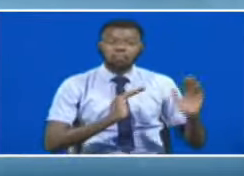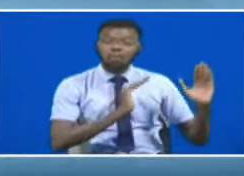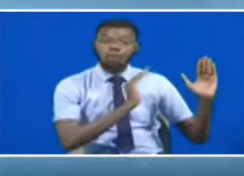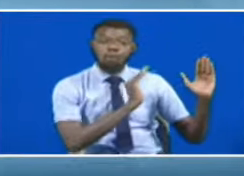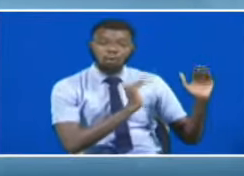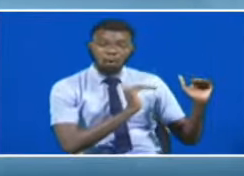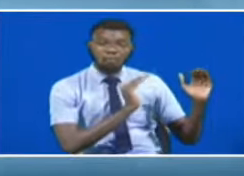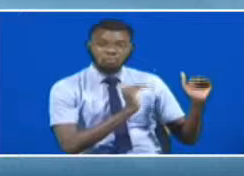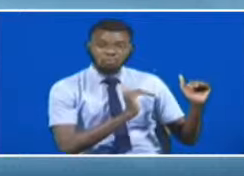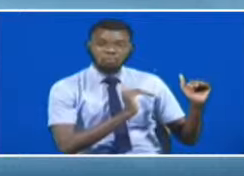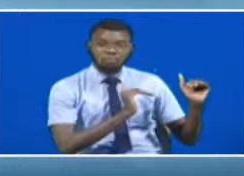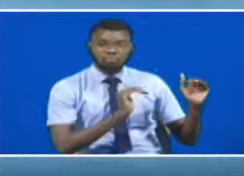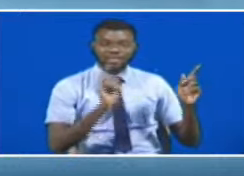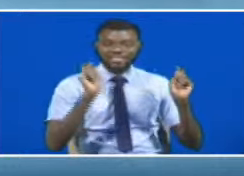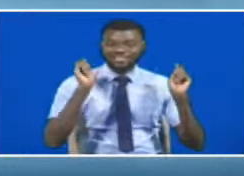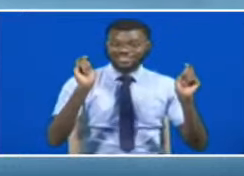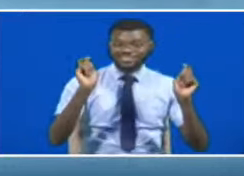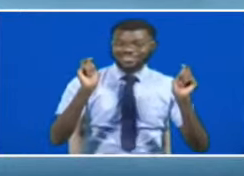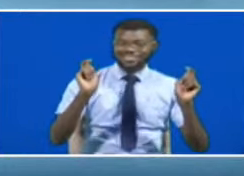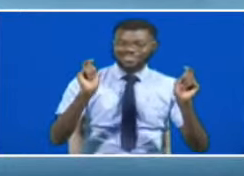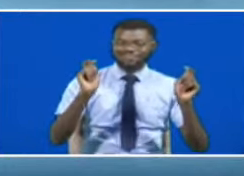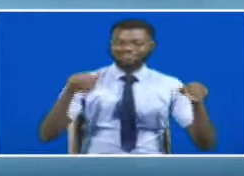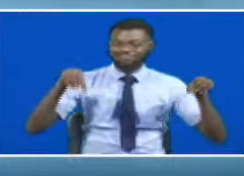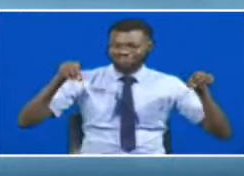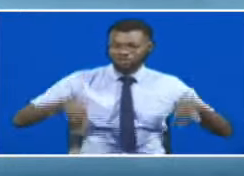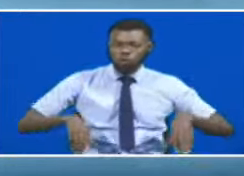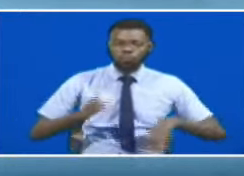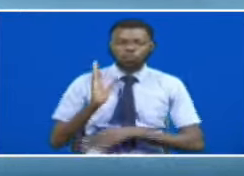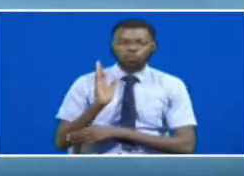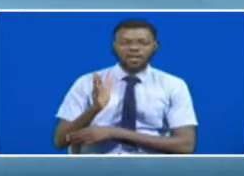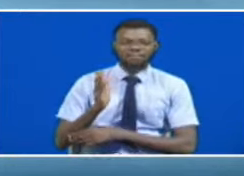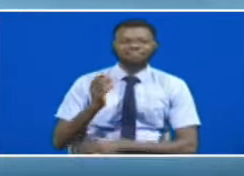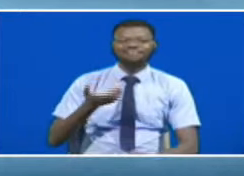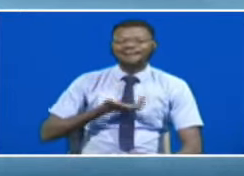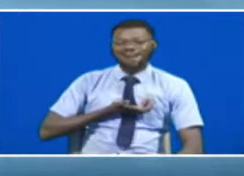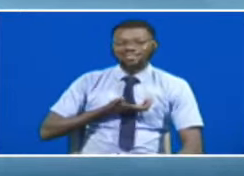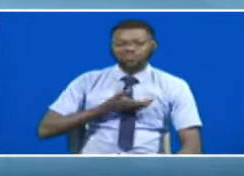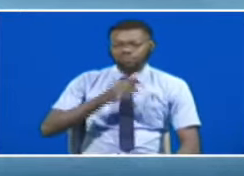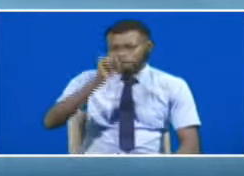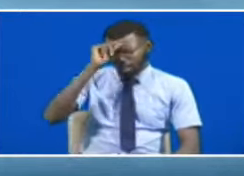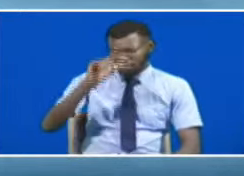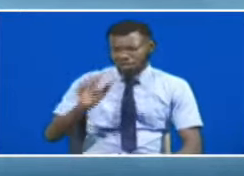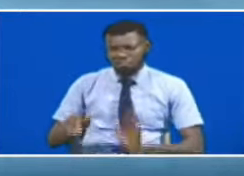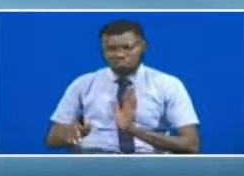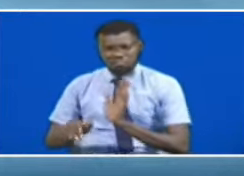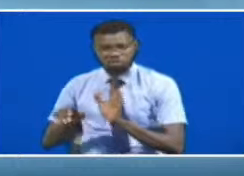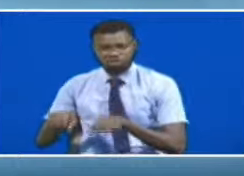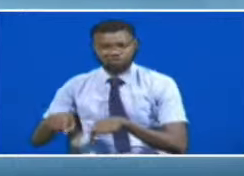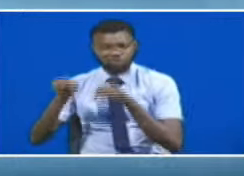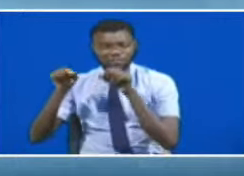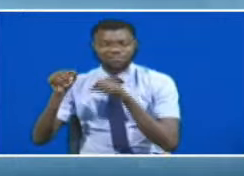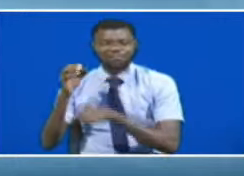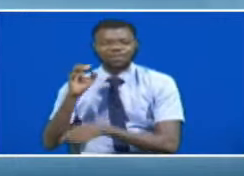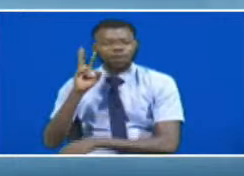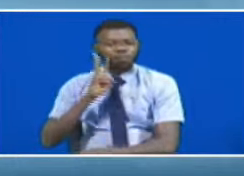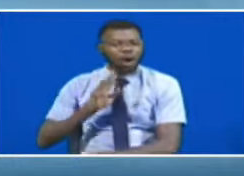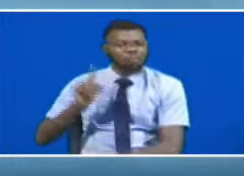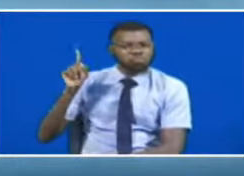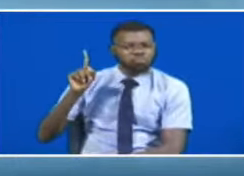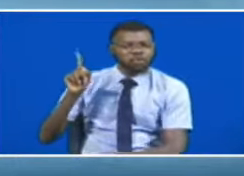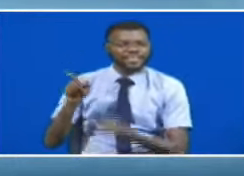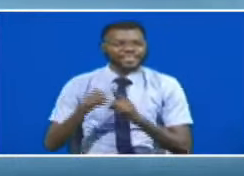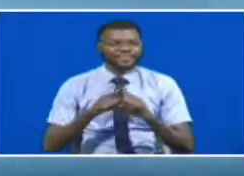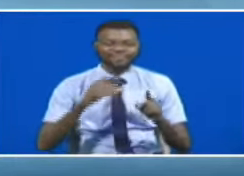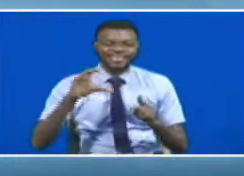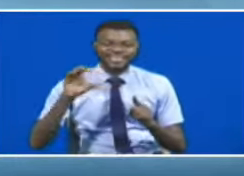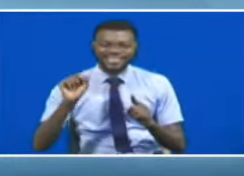that the strike could be called off. Tonight, the Council of Governors, led by the chairperson, Anwai Guru, along with the Health